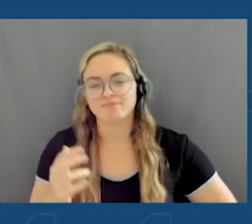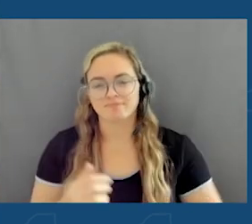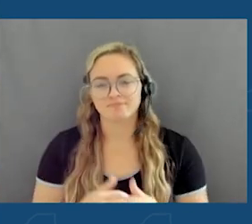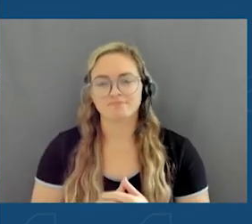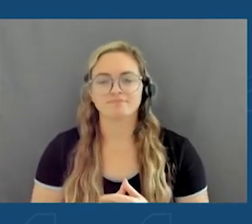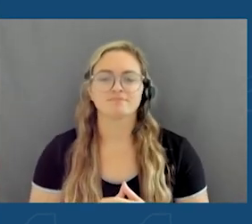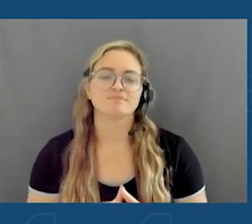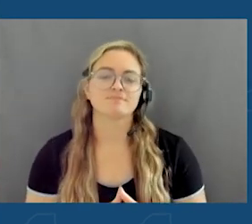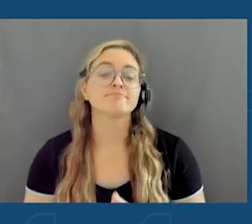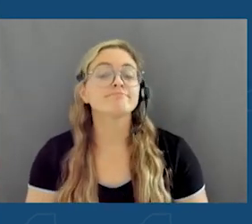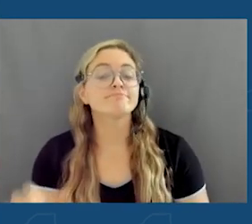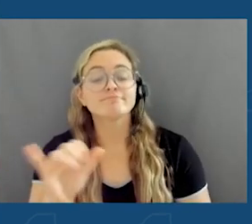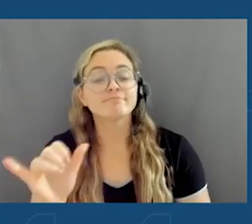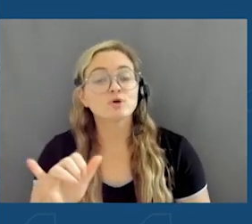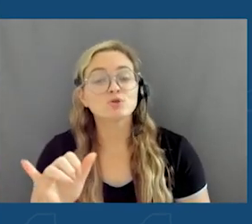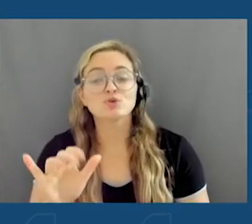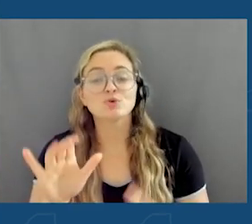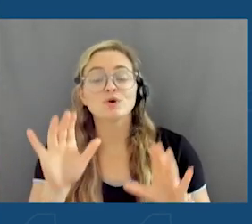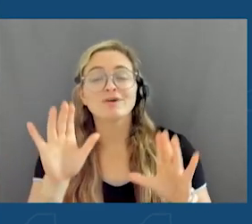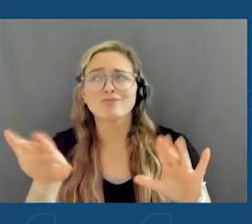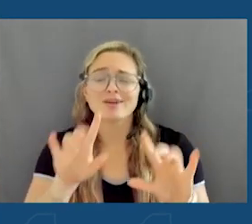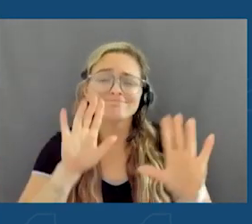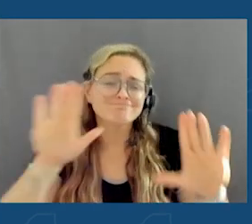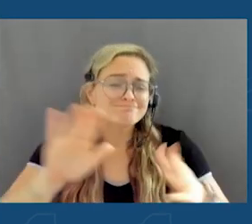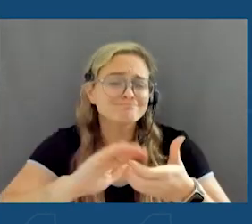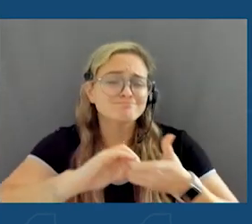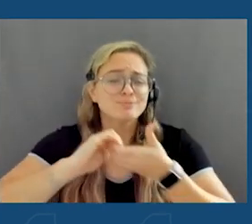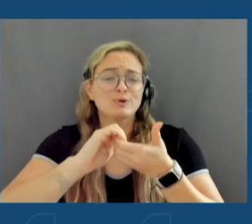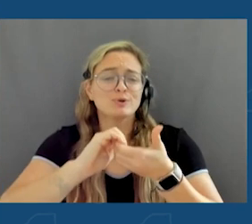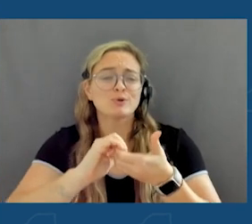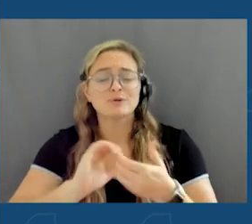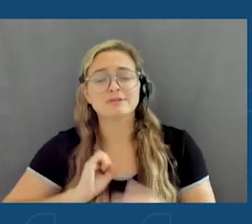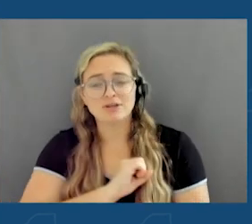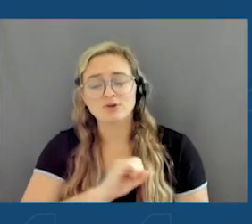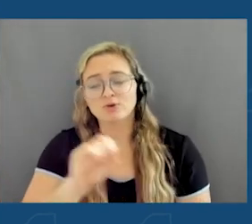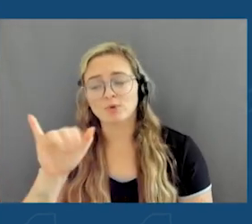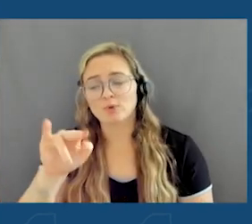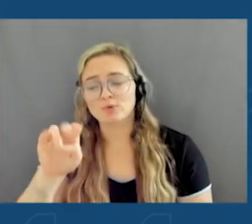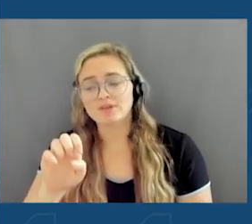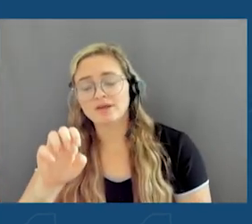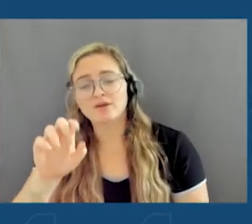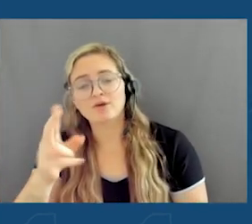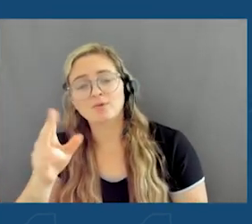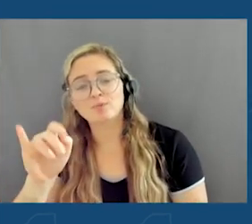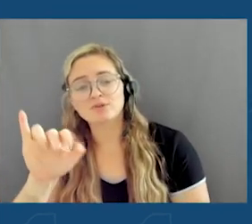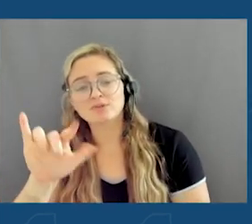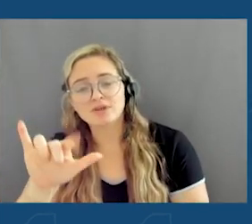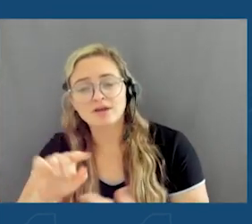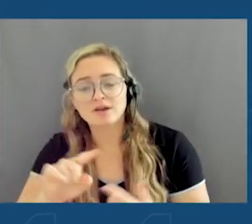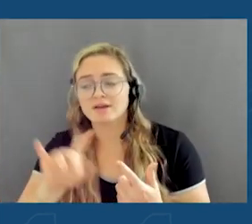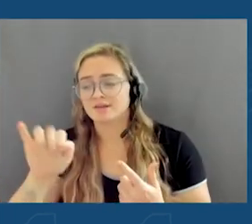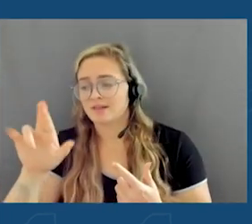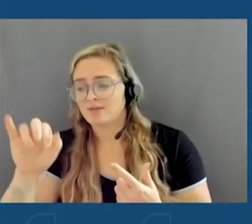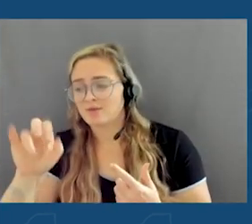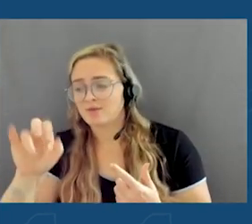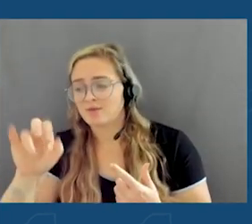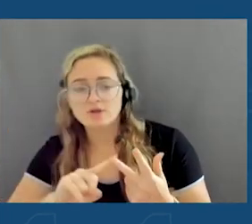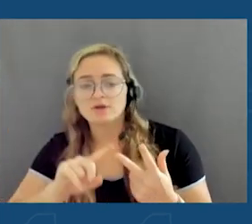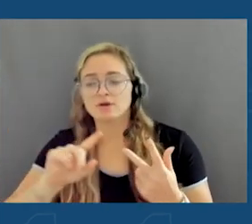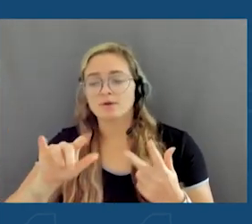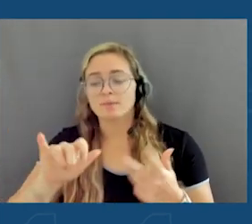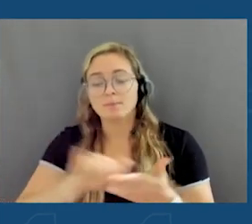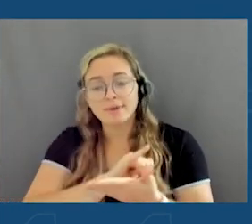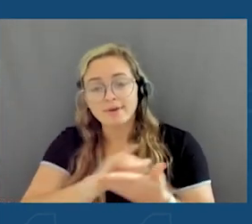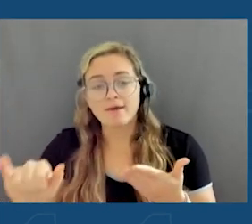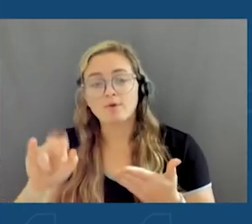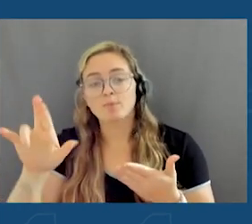I also have great partners in government. Senator Jose Serrano is here, Councilmember Carmen de la Rosa, Manhattan Borough President Mark Levine,